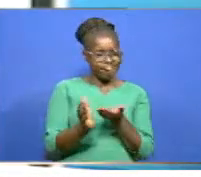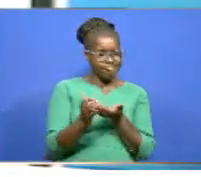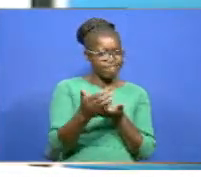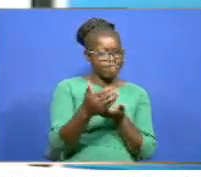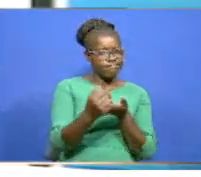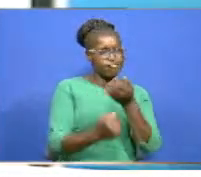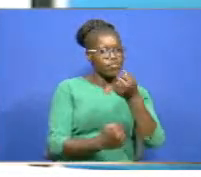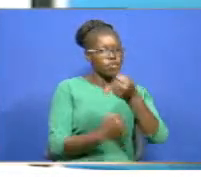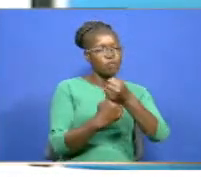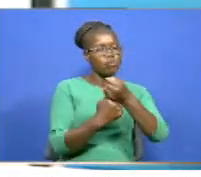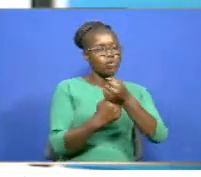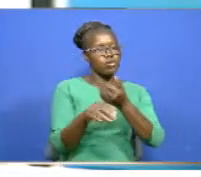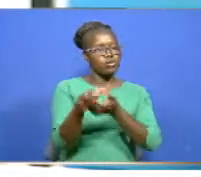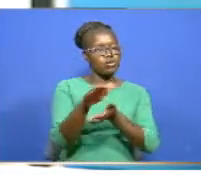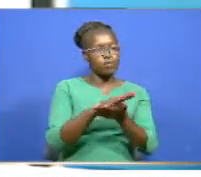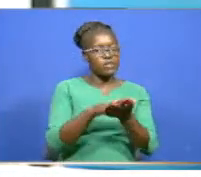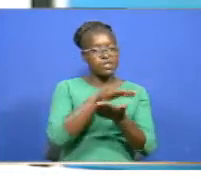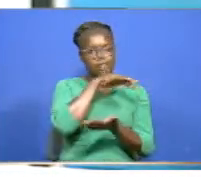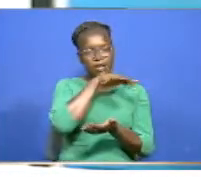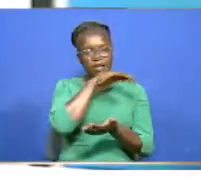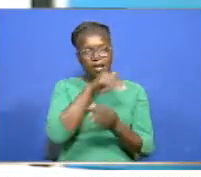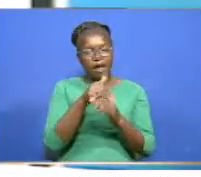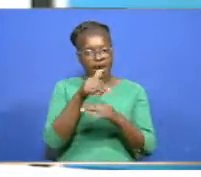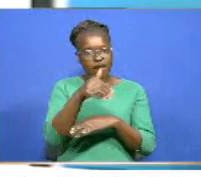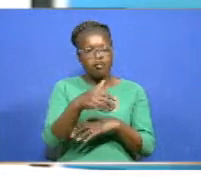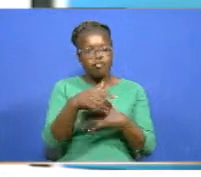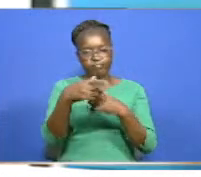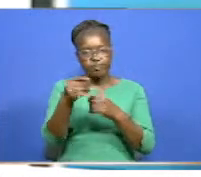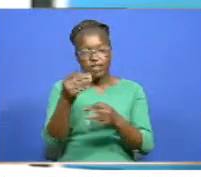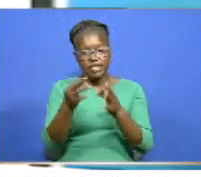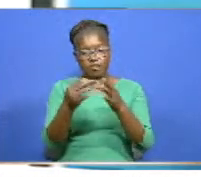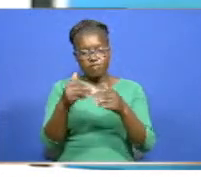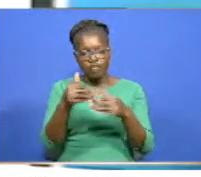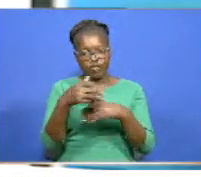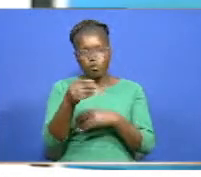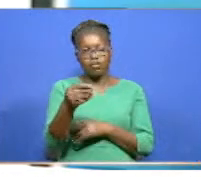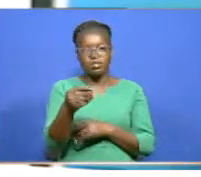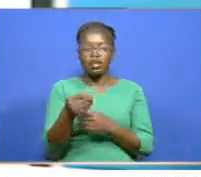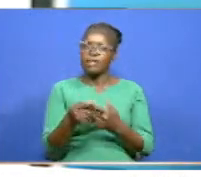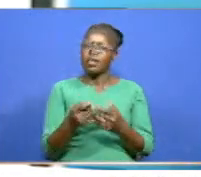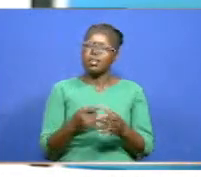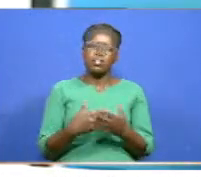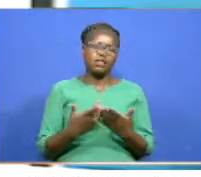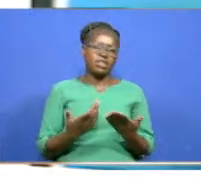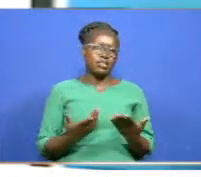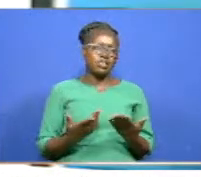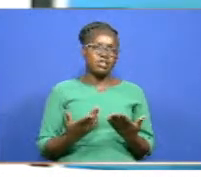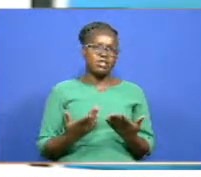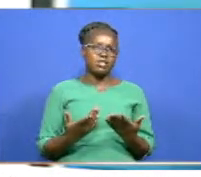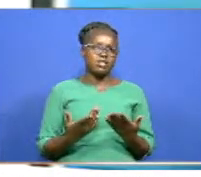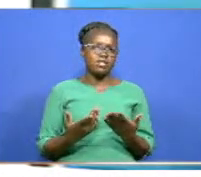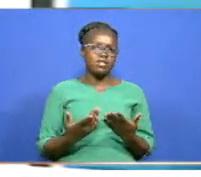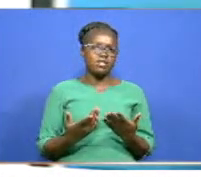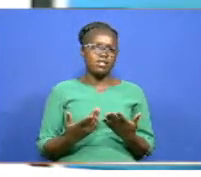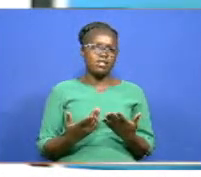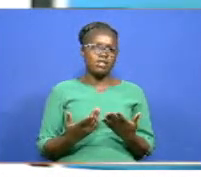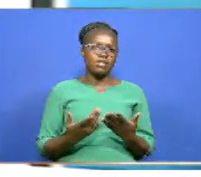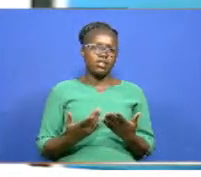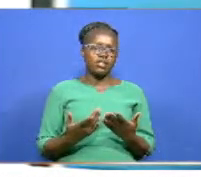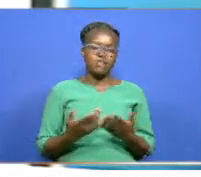base of Raila's after his exit, if he will exit. And so this really